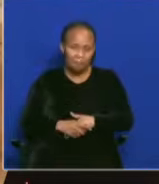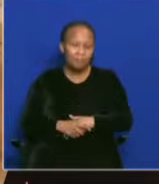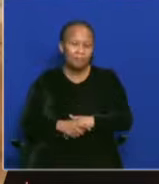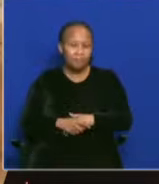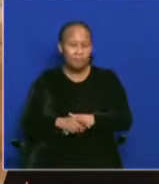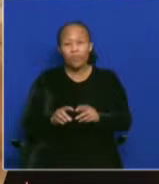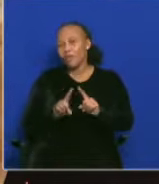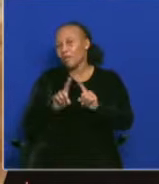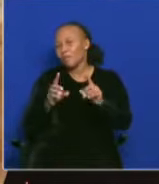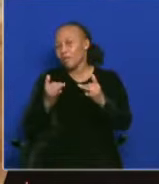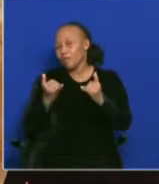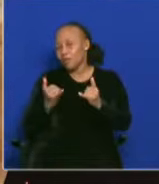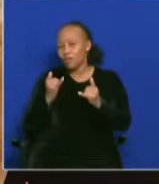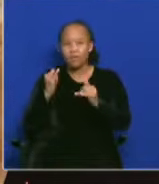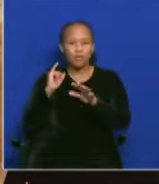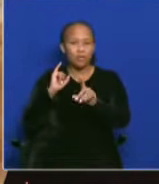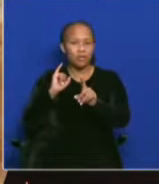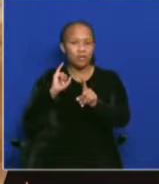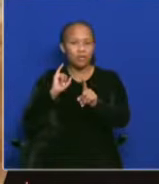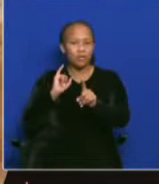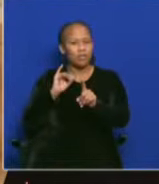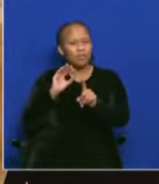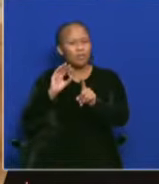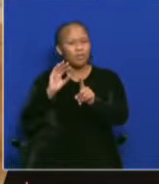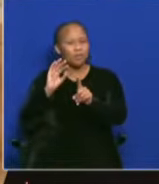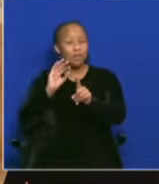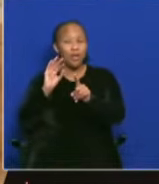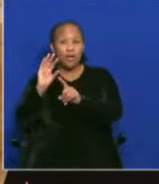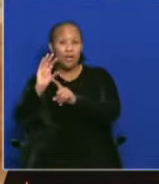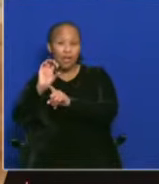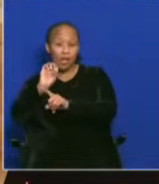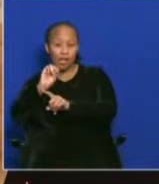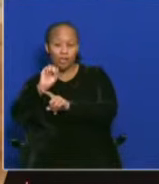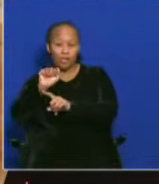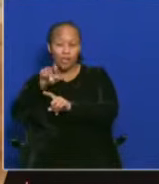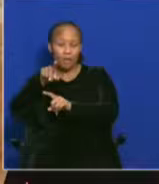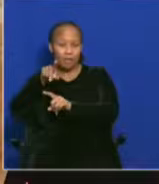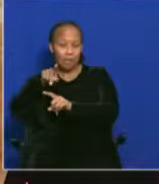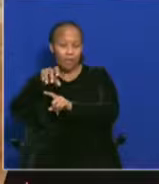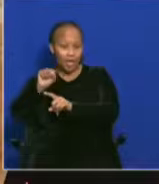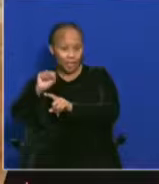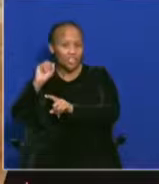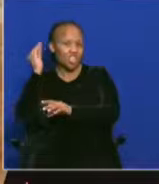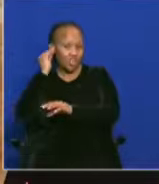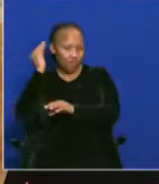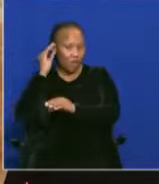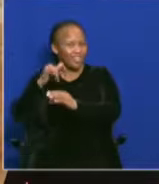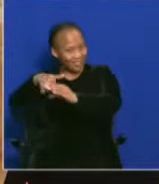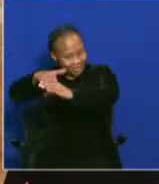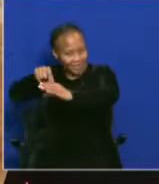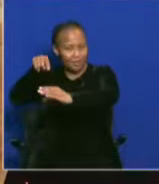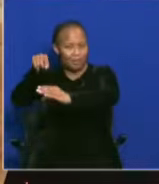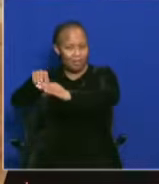publicly available. That's internal SAPS information that would benefit a bidder.